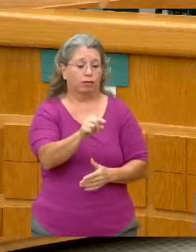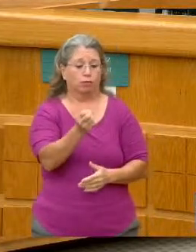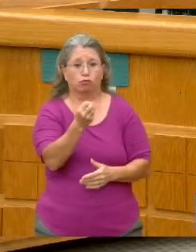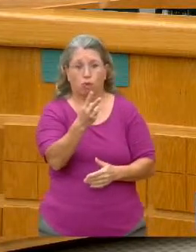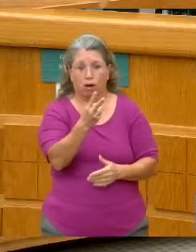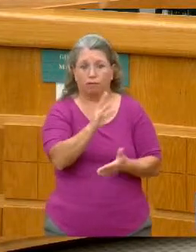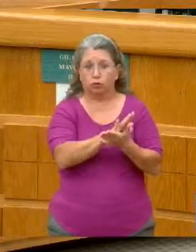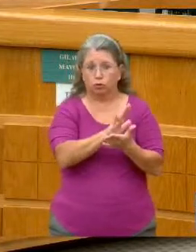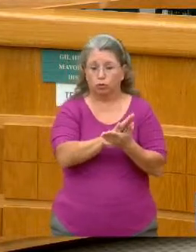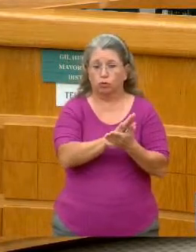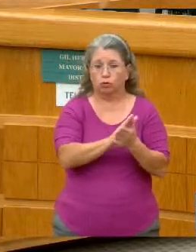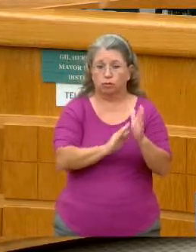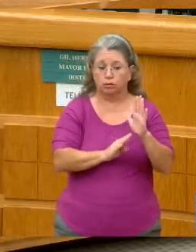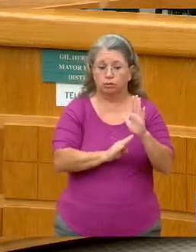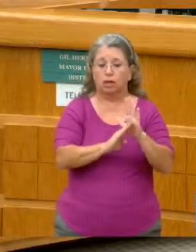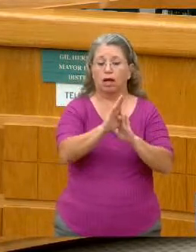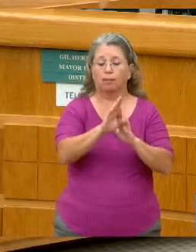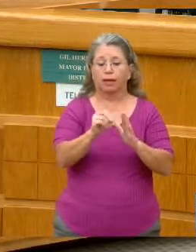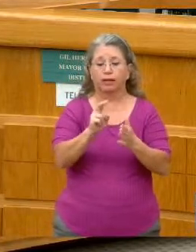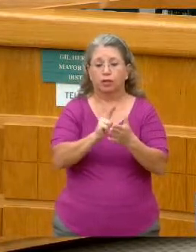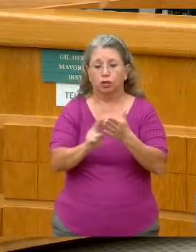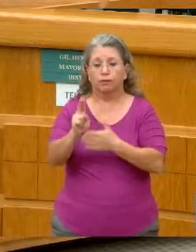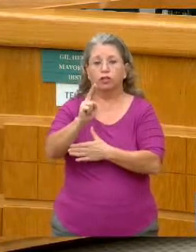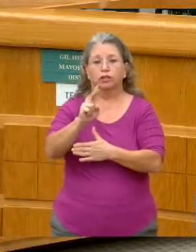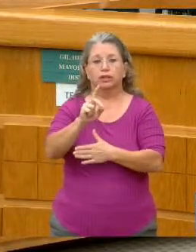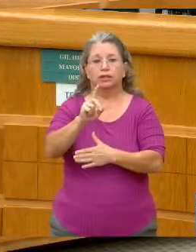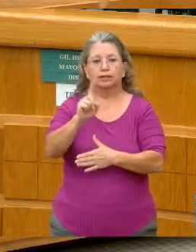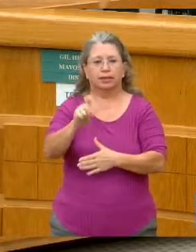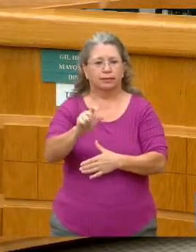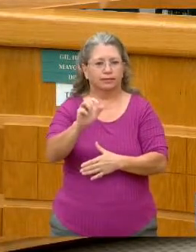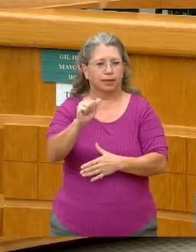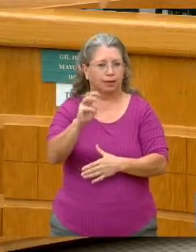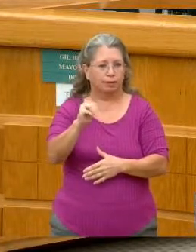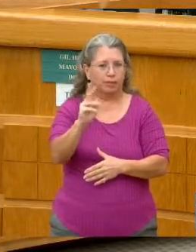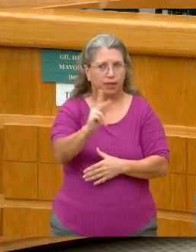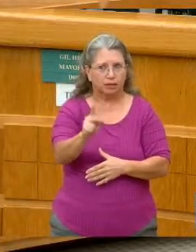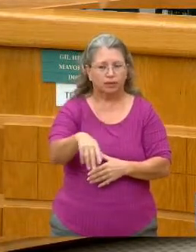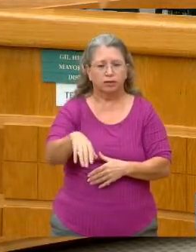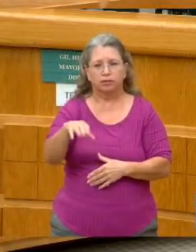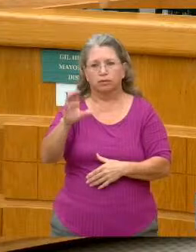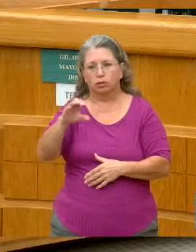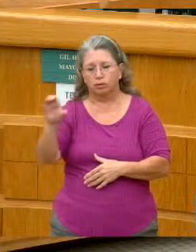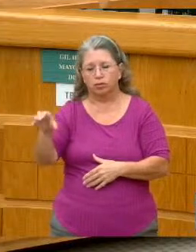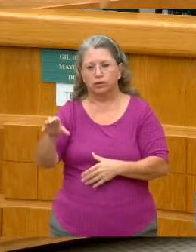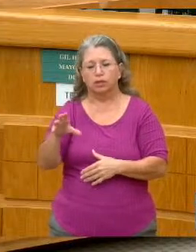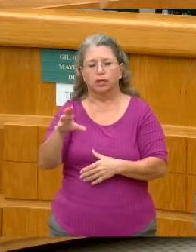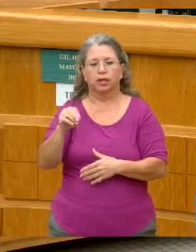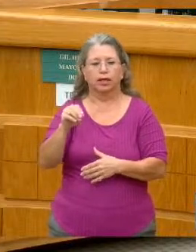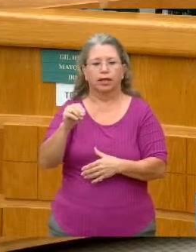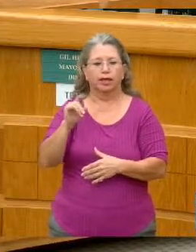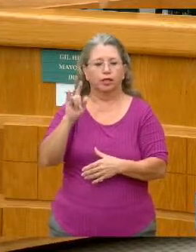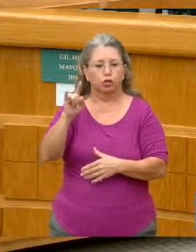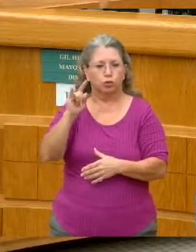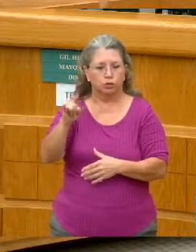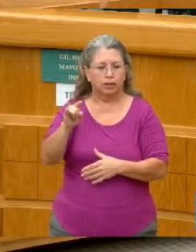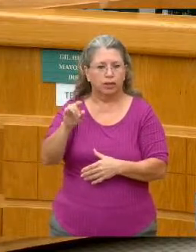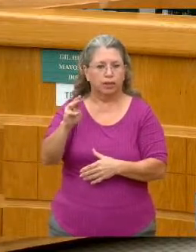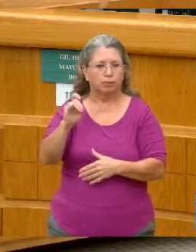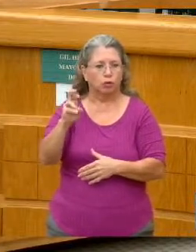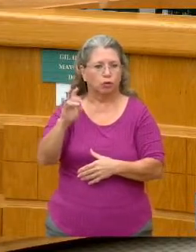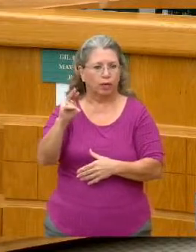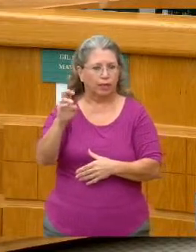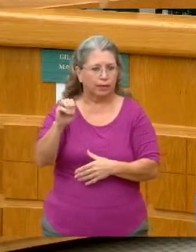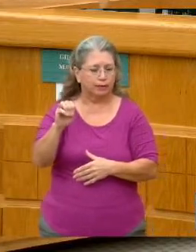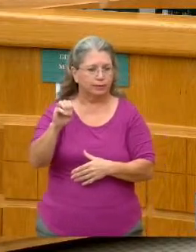the universities, which is TAMU Kingsville, TAMU Corpus Christi, and University of Texas Marine Science